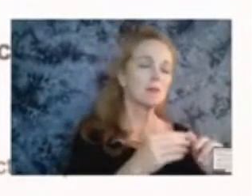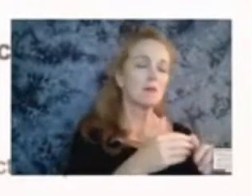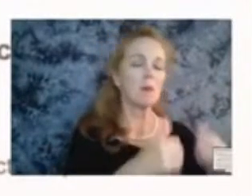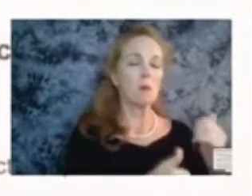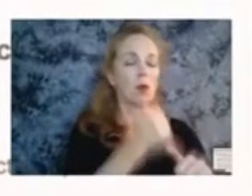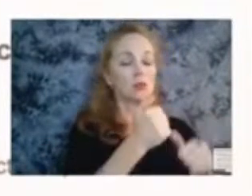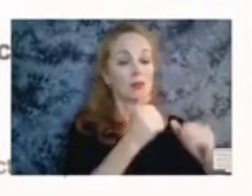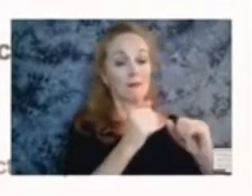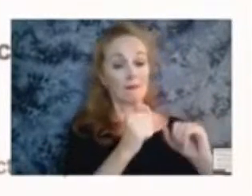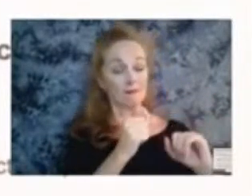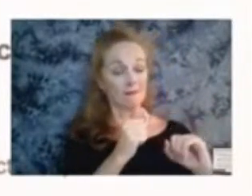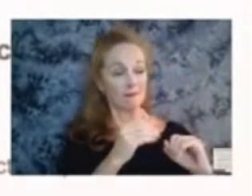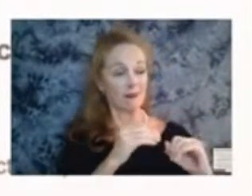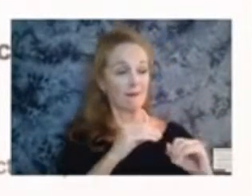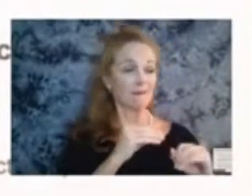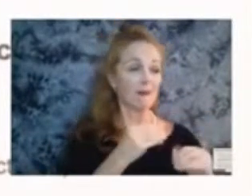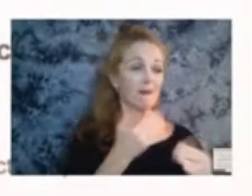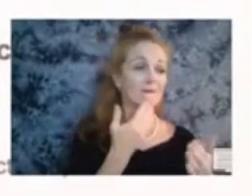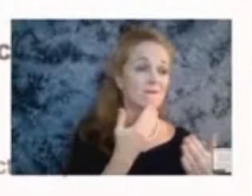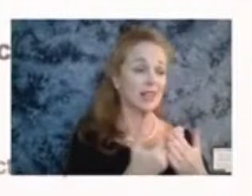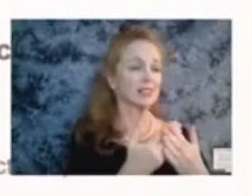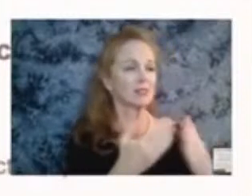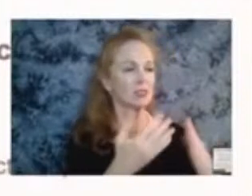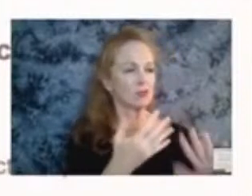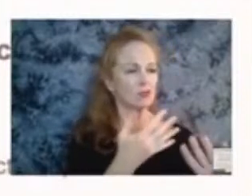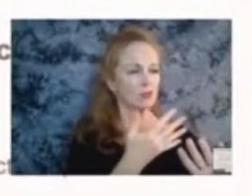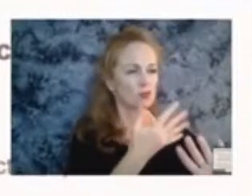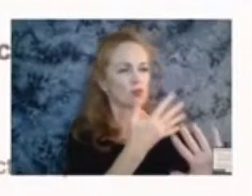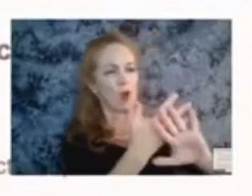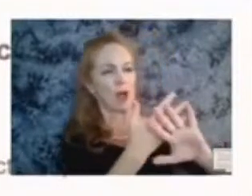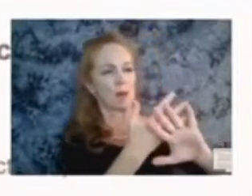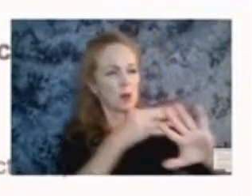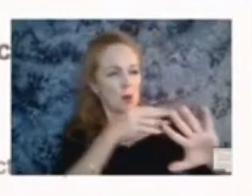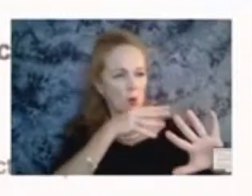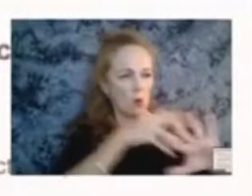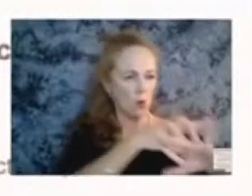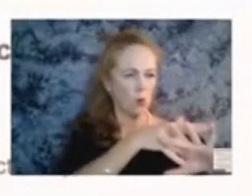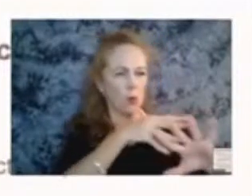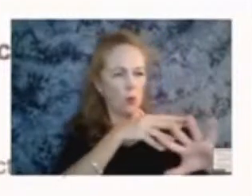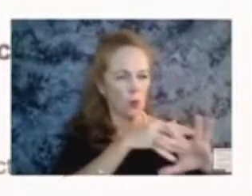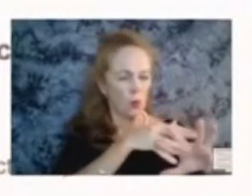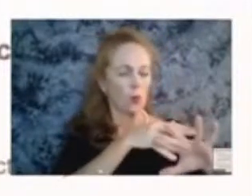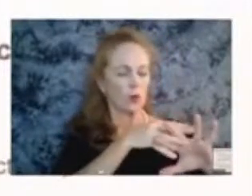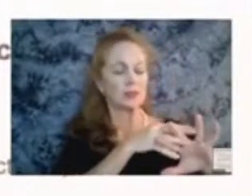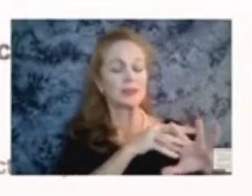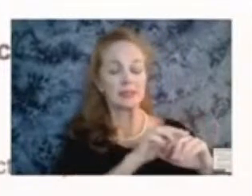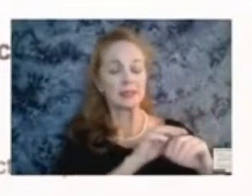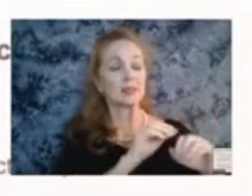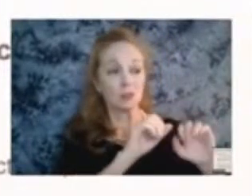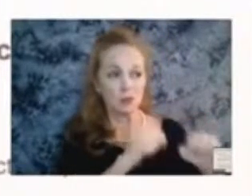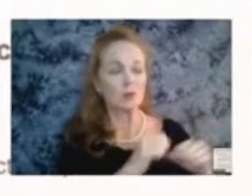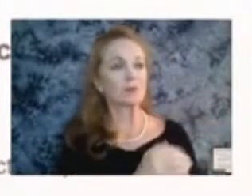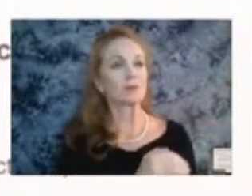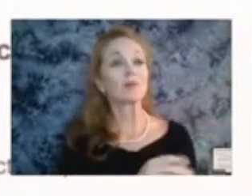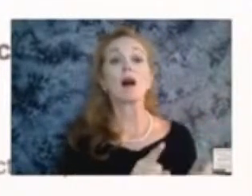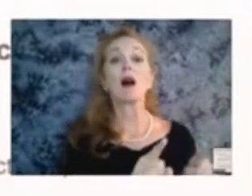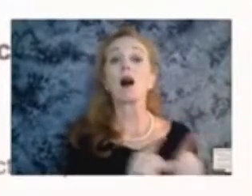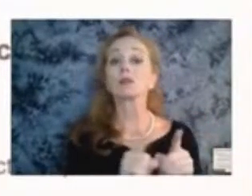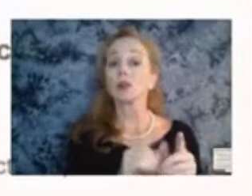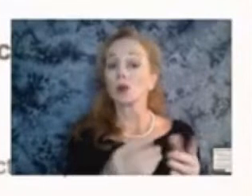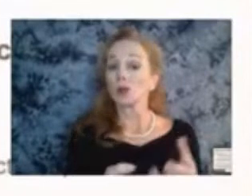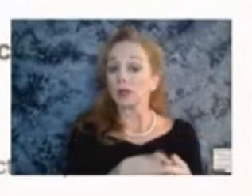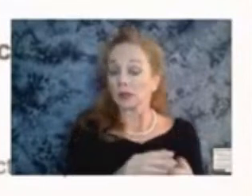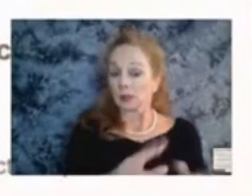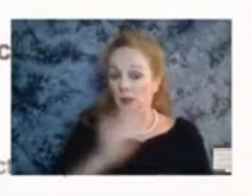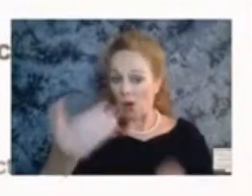trap these aerosol transmissions. We are also engaging right now 3 engineering consultants. They are local in